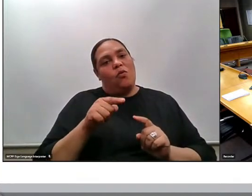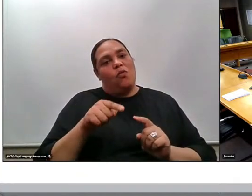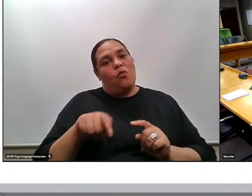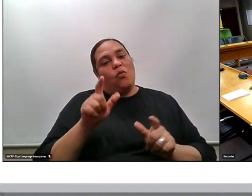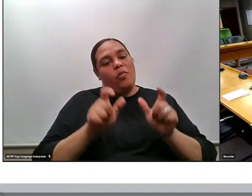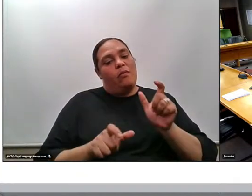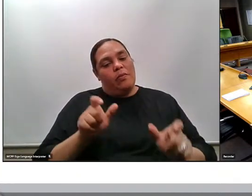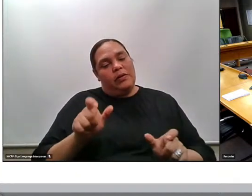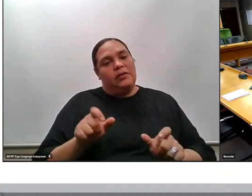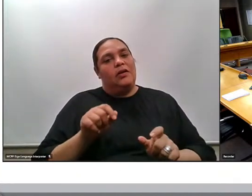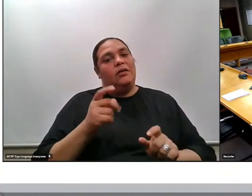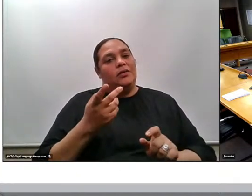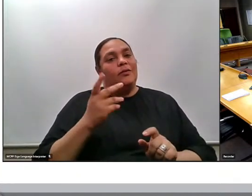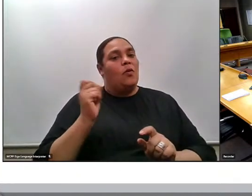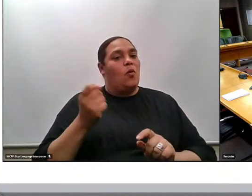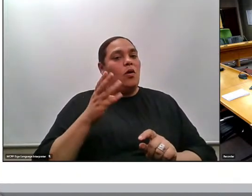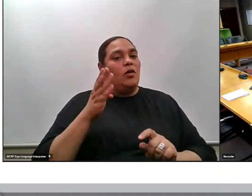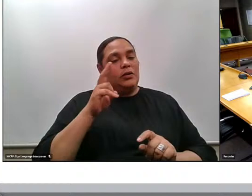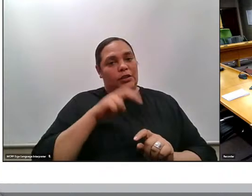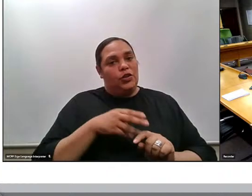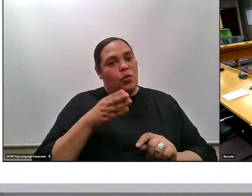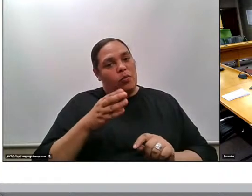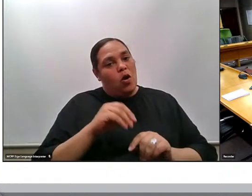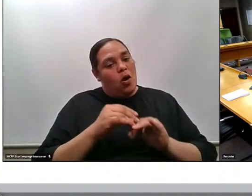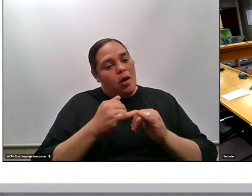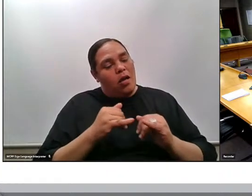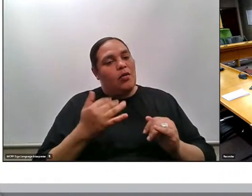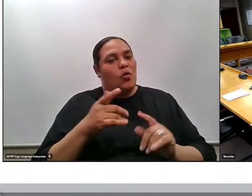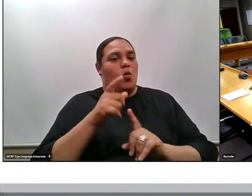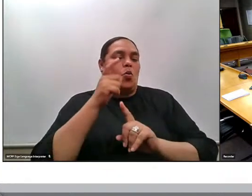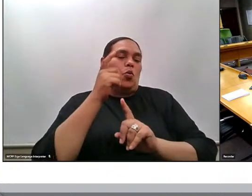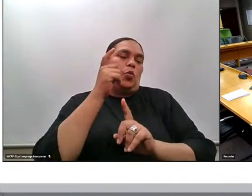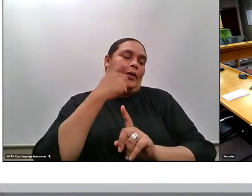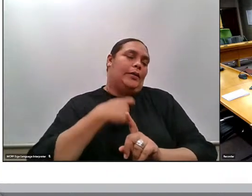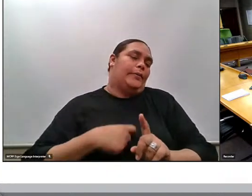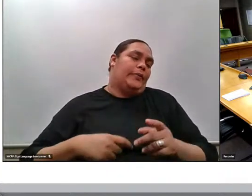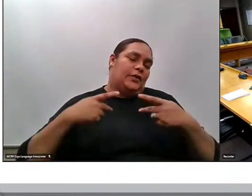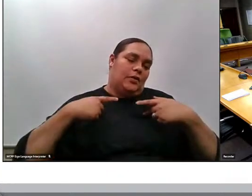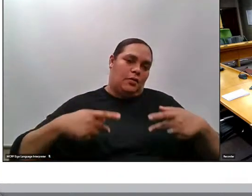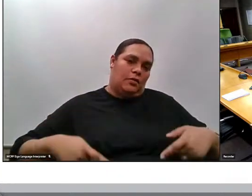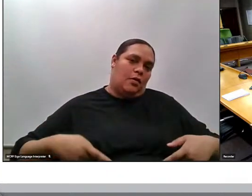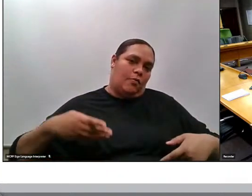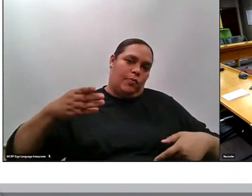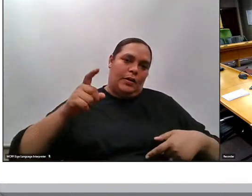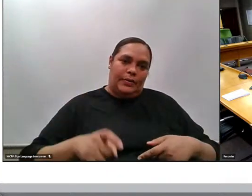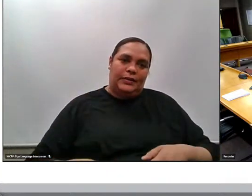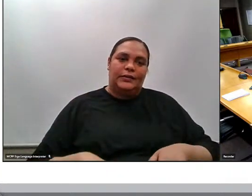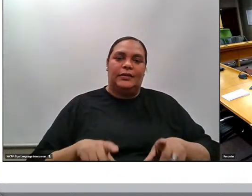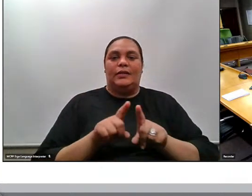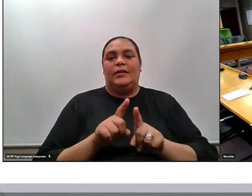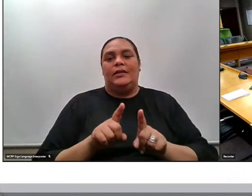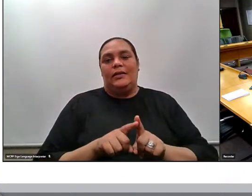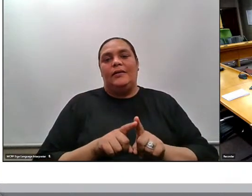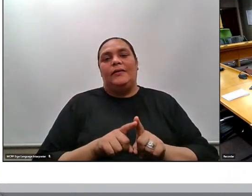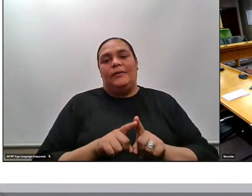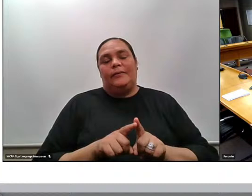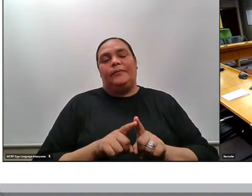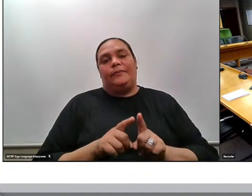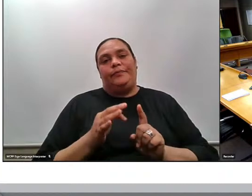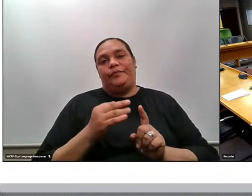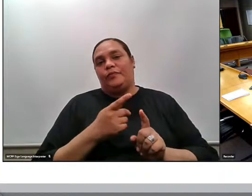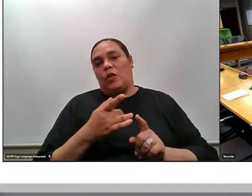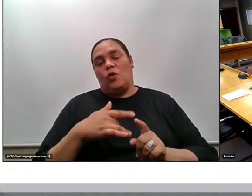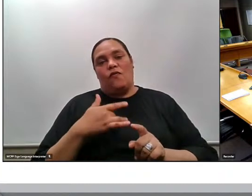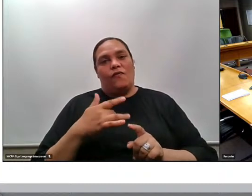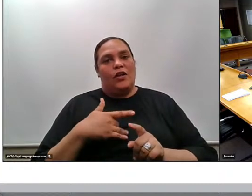they will either all have to be online or then in physical attendance. And if you